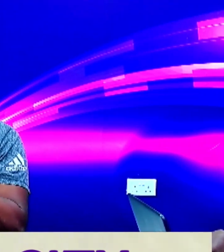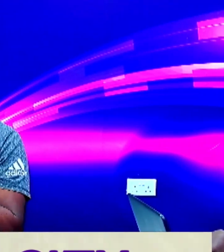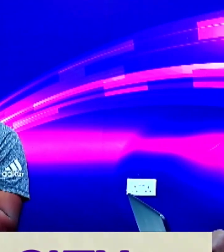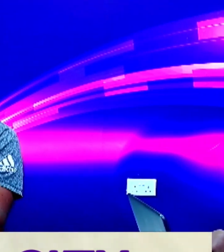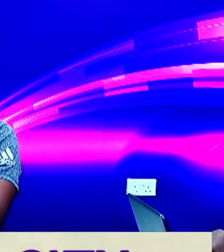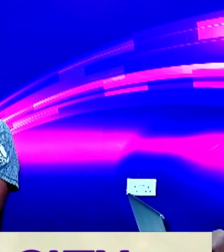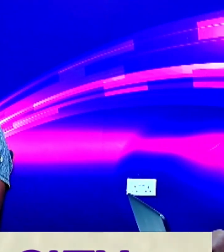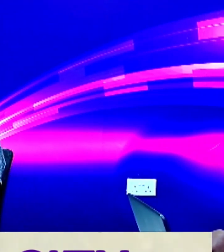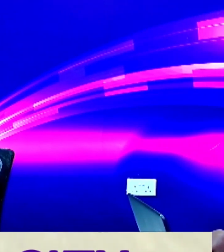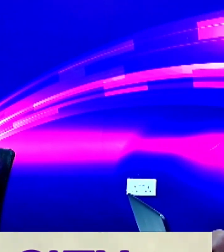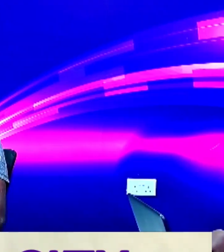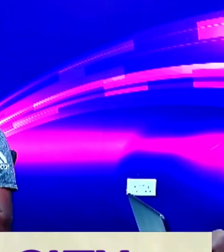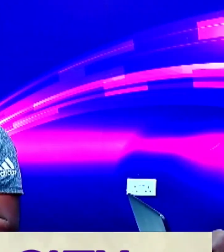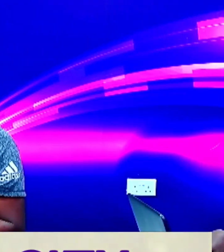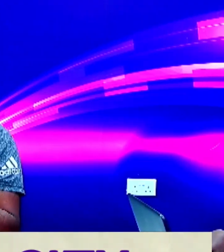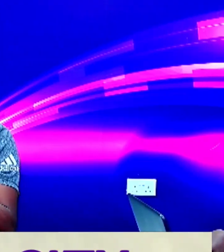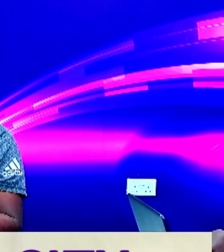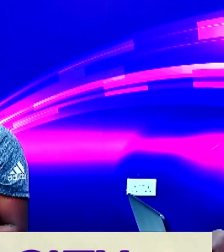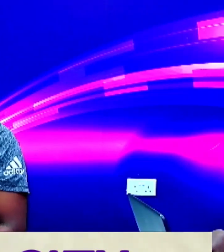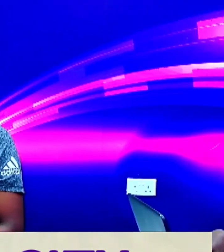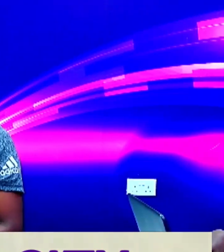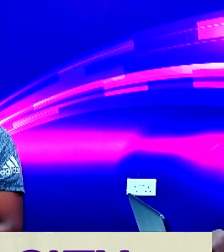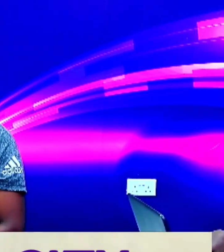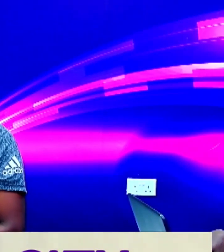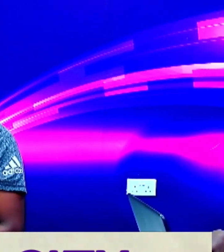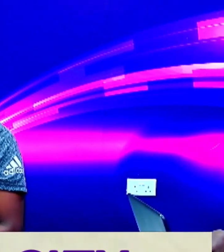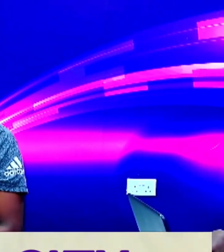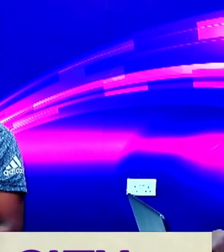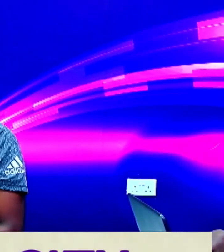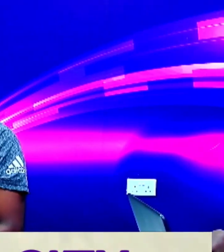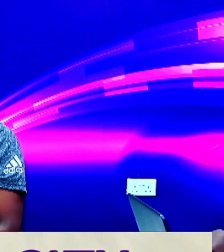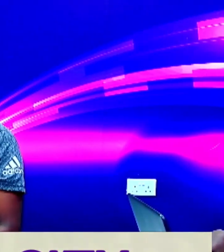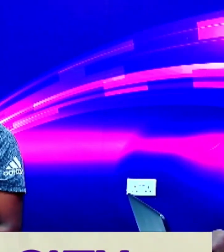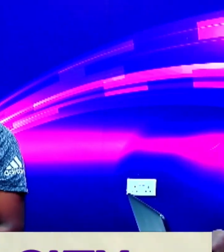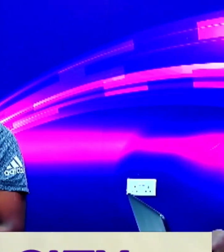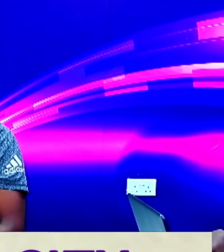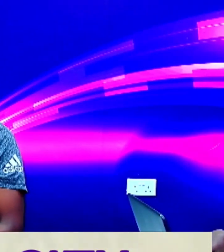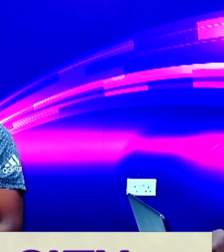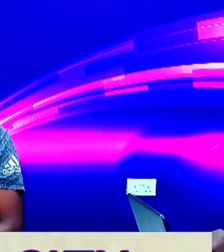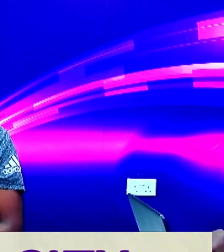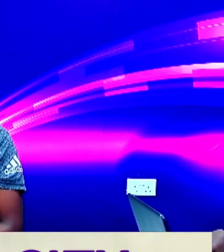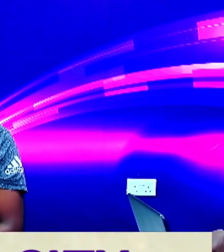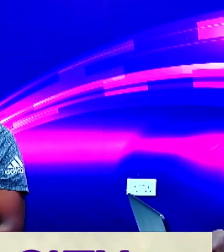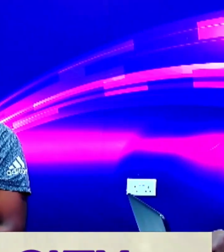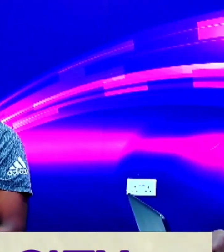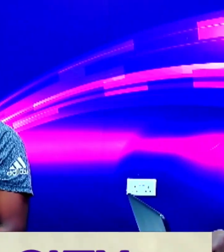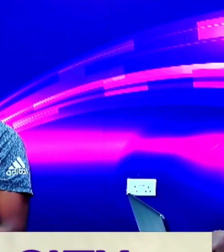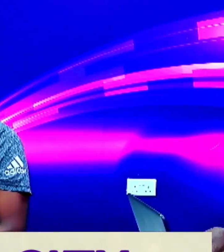can also identify talent, and they can actually improve their skills, and it will help them in their future.